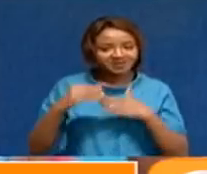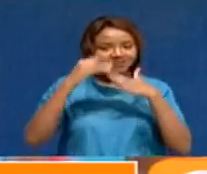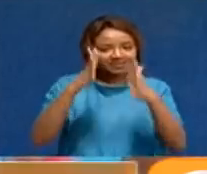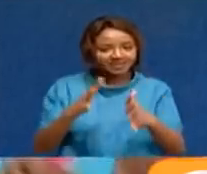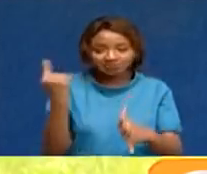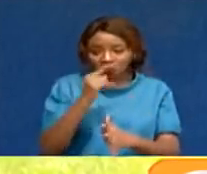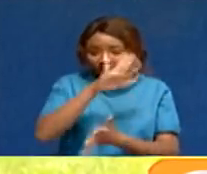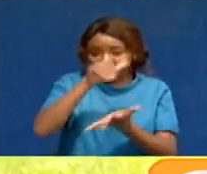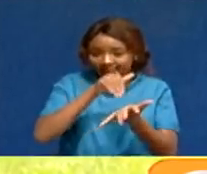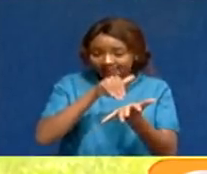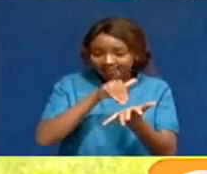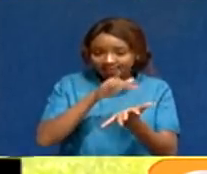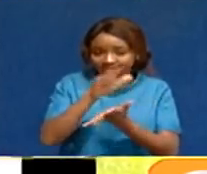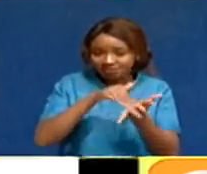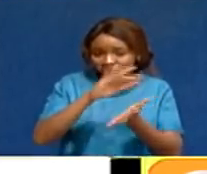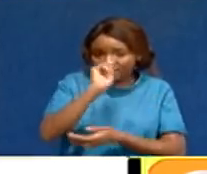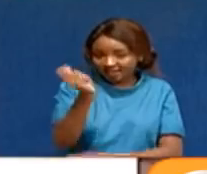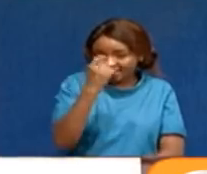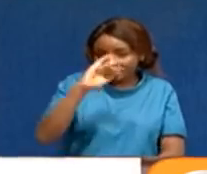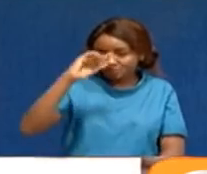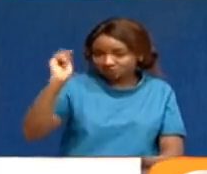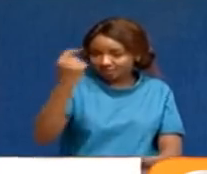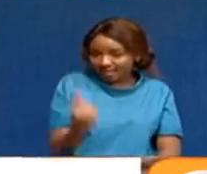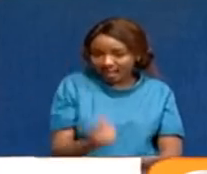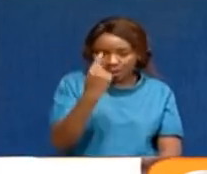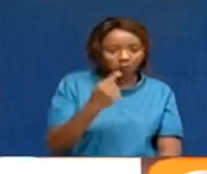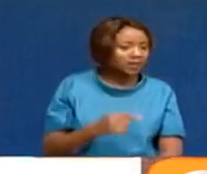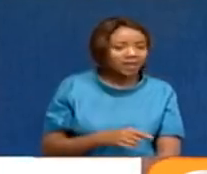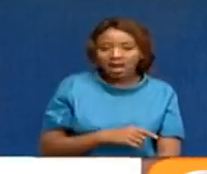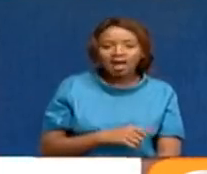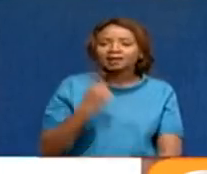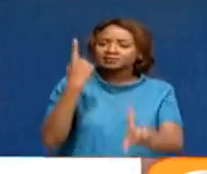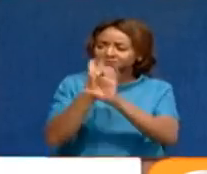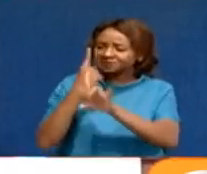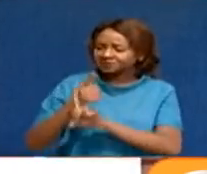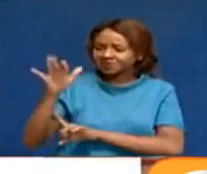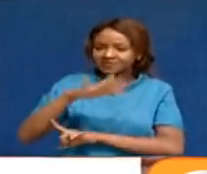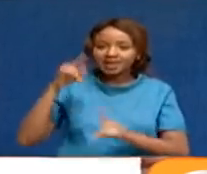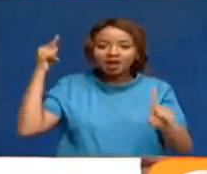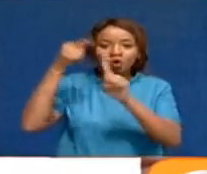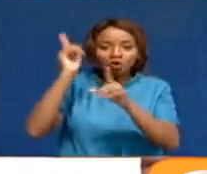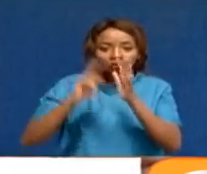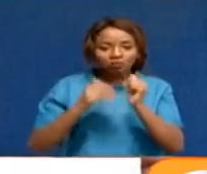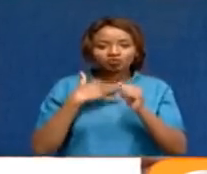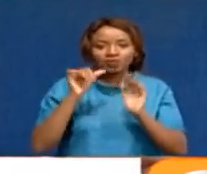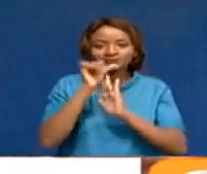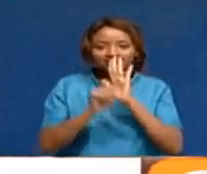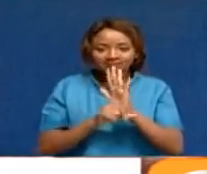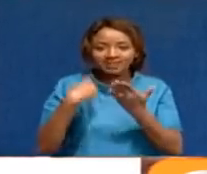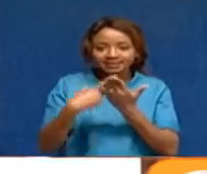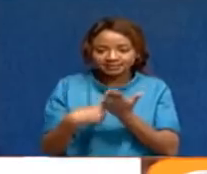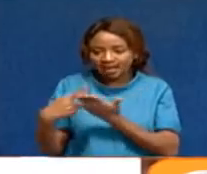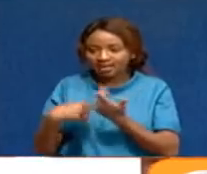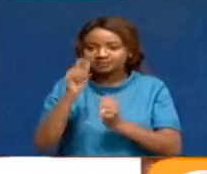sio Mount Kenya peke yake. Na ni katika kuangalia zile specific issues za region na pia